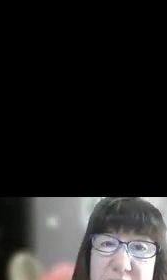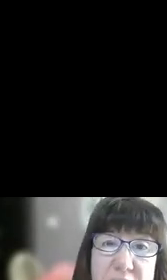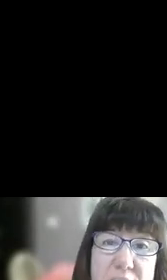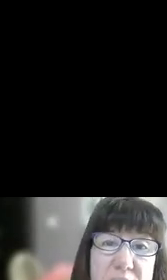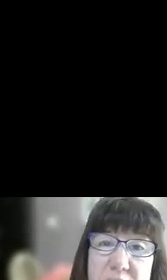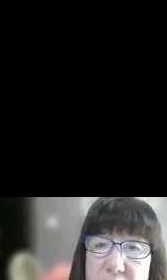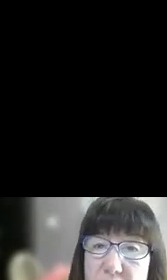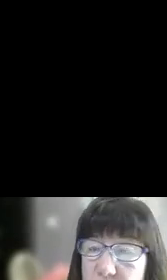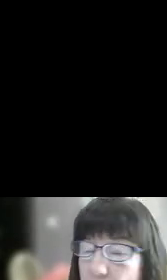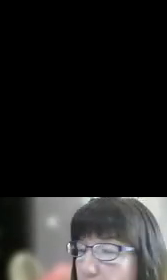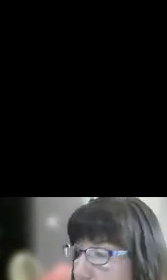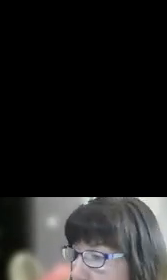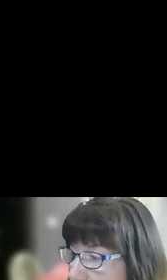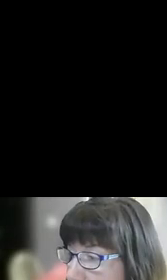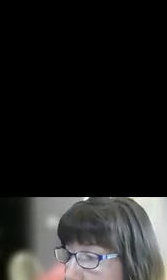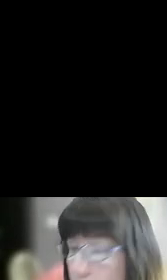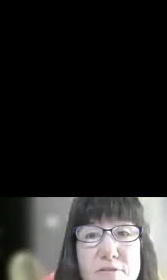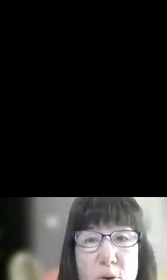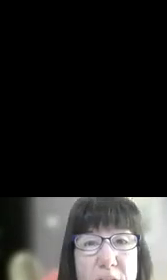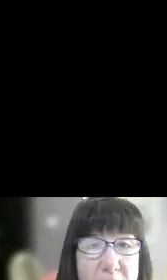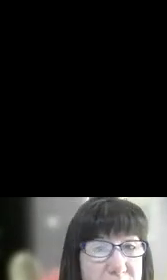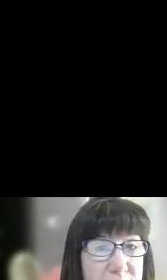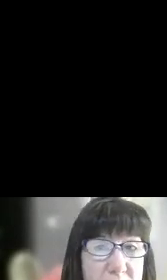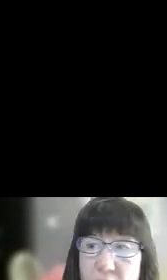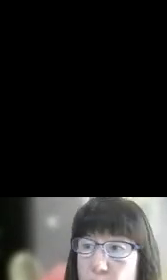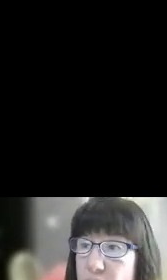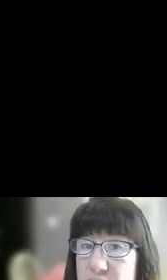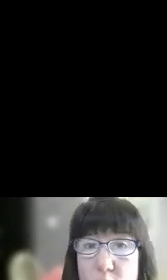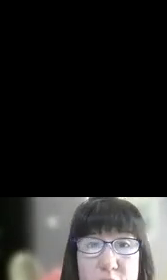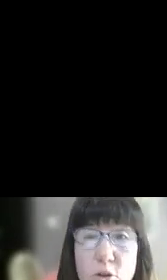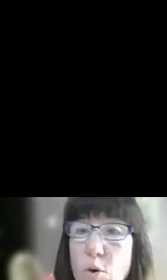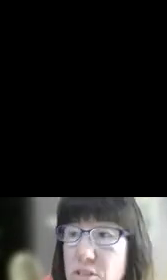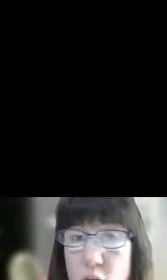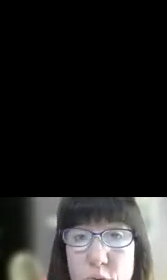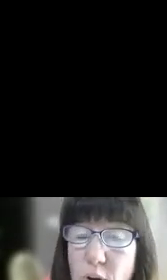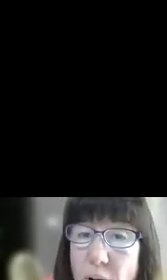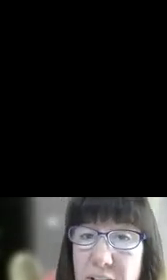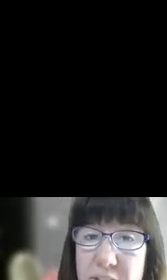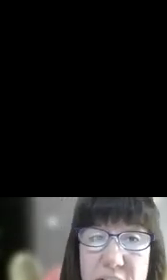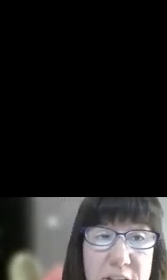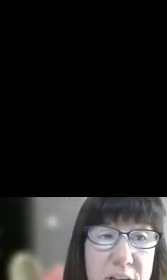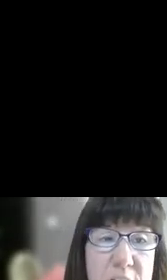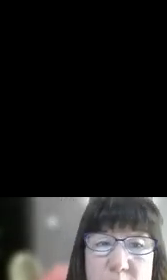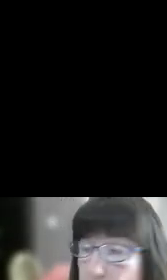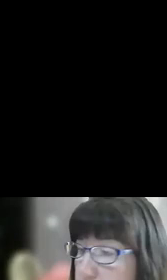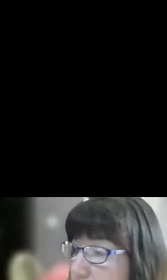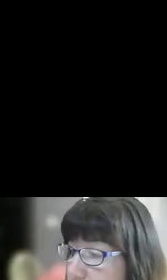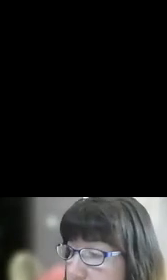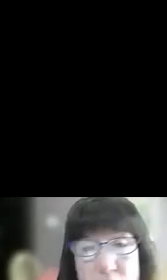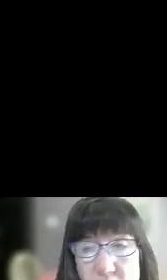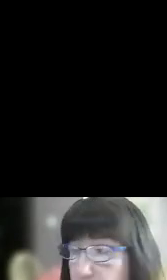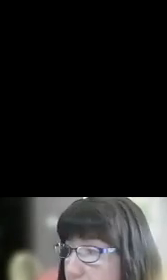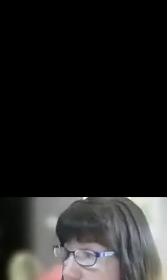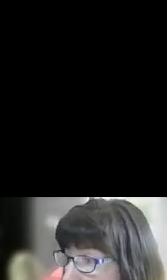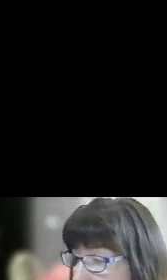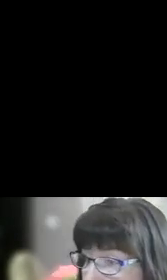to take in a year? Is 24 enough? Is a full course load required every year? Maybe you can give us